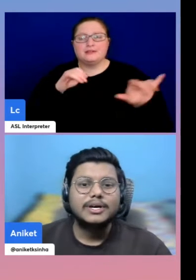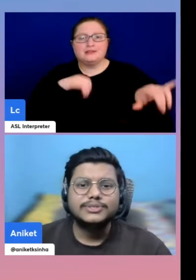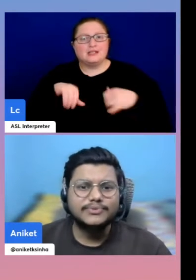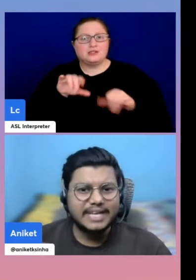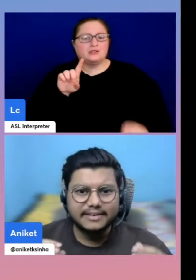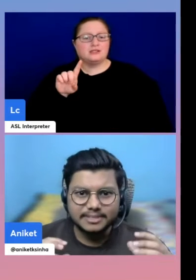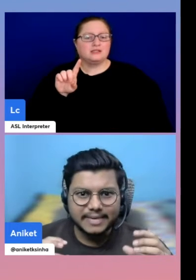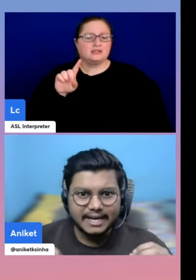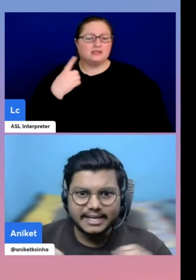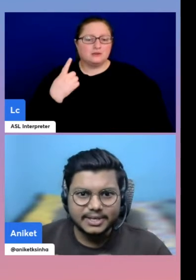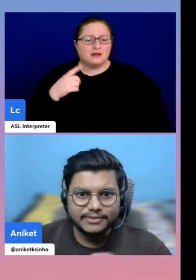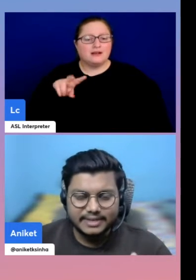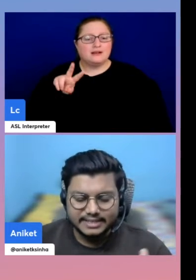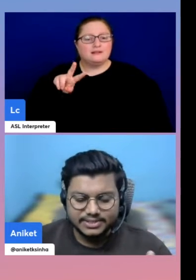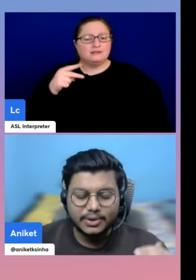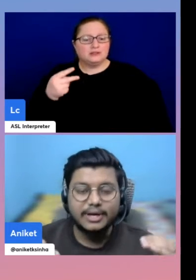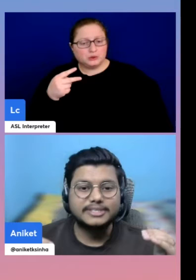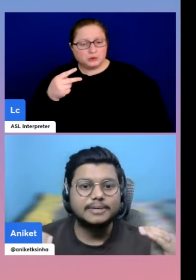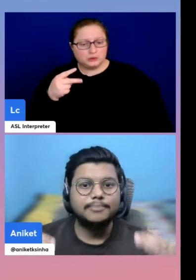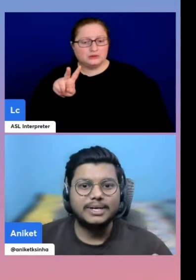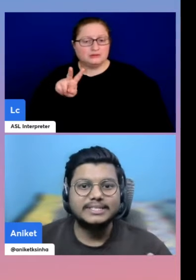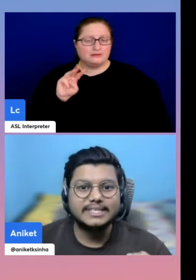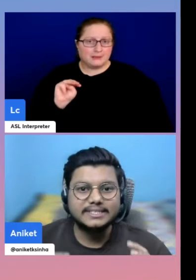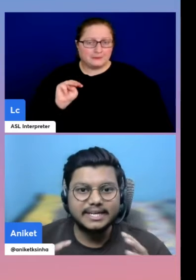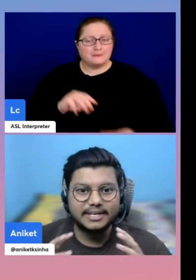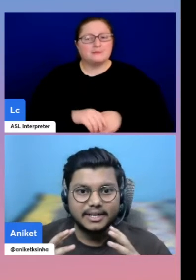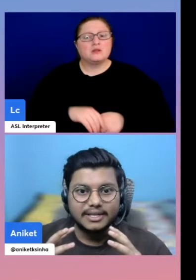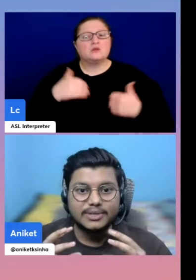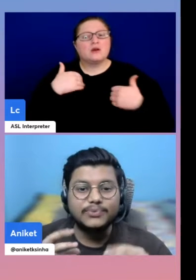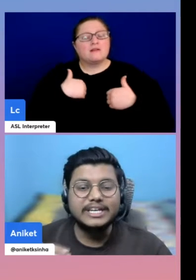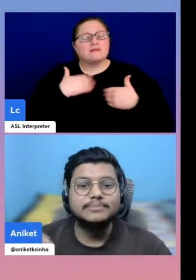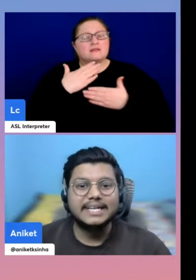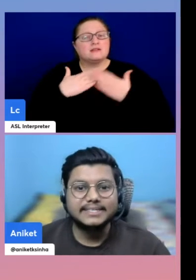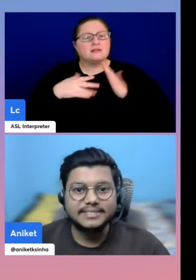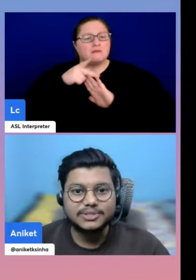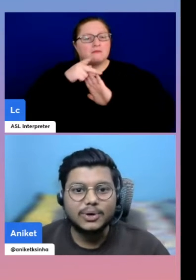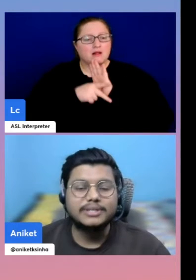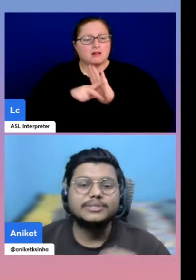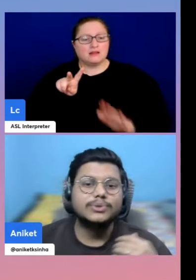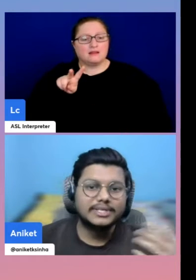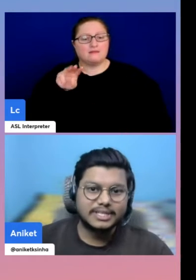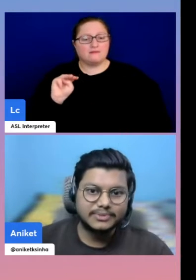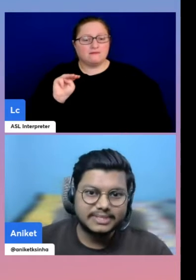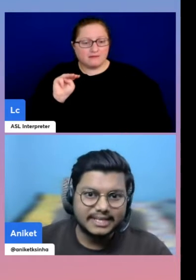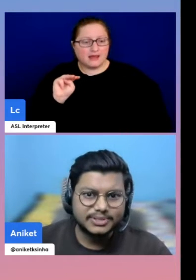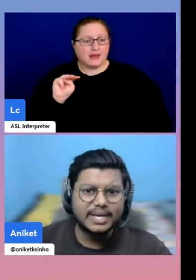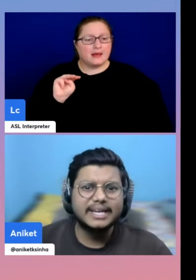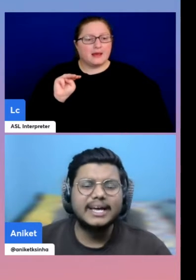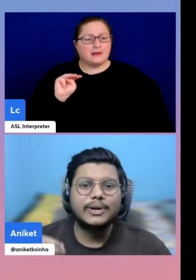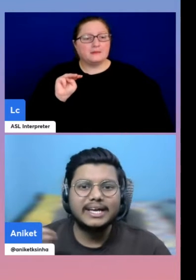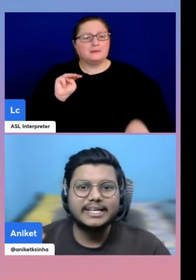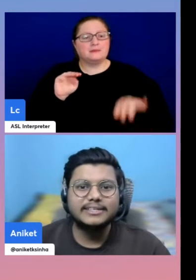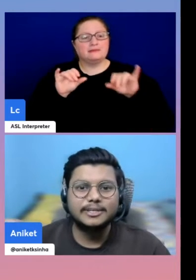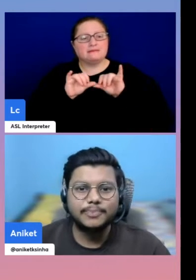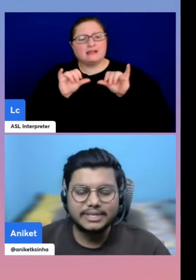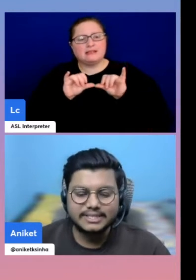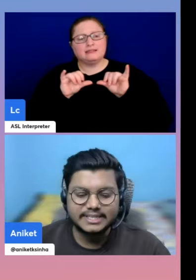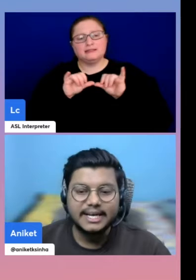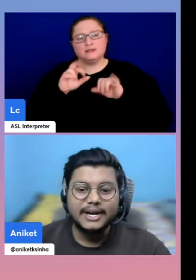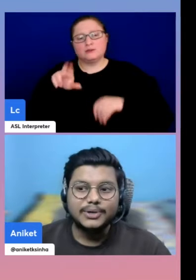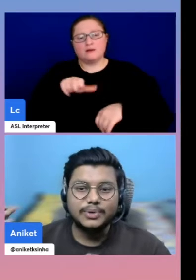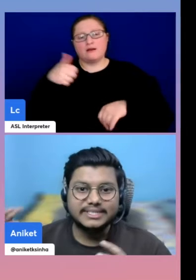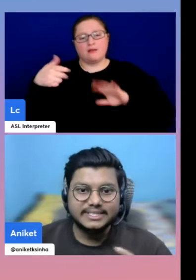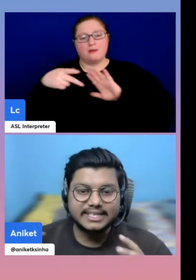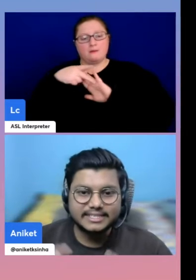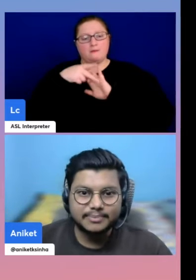V2. So we have some category of list or some policies that the VM sizes or the storage account sizes or any other